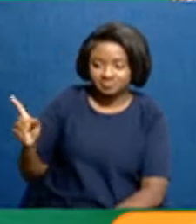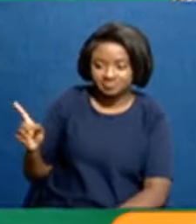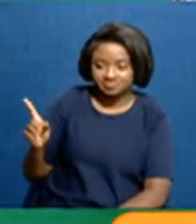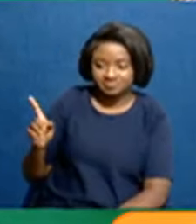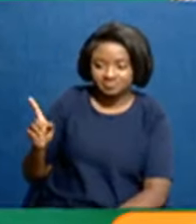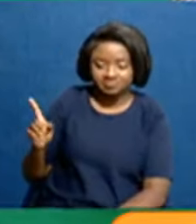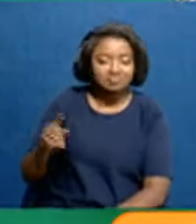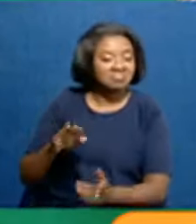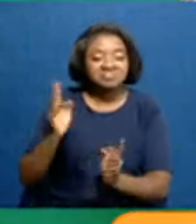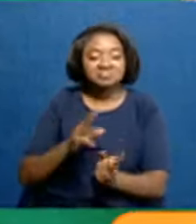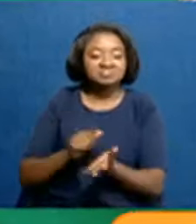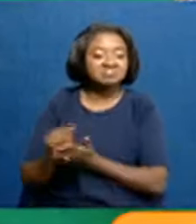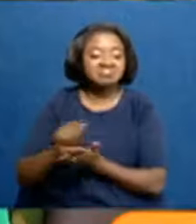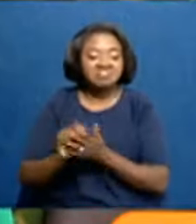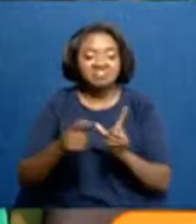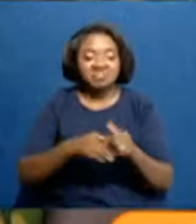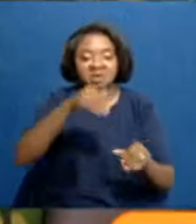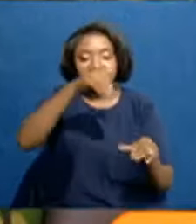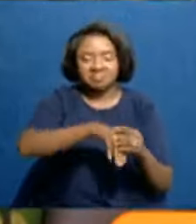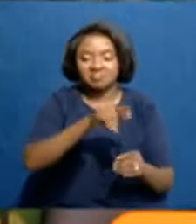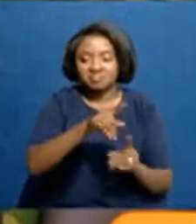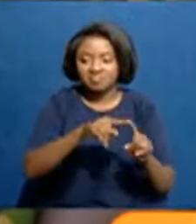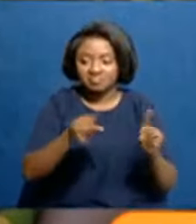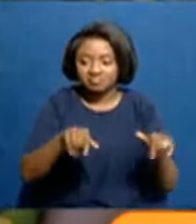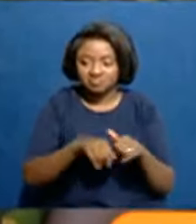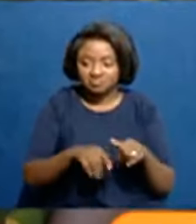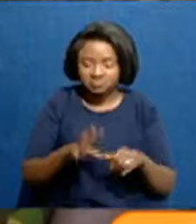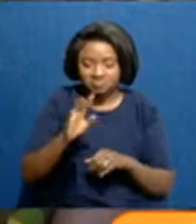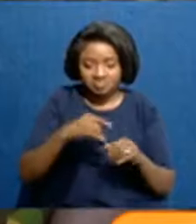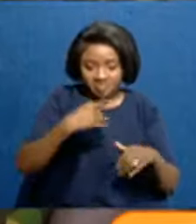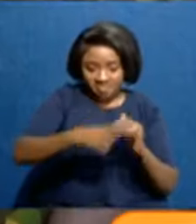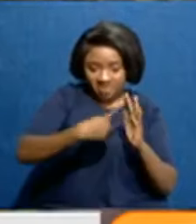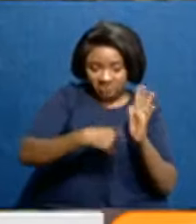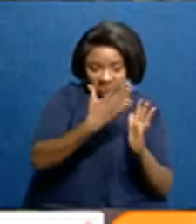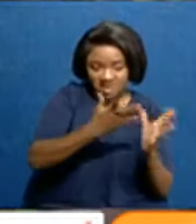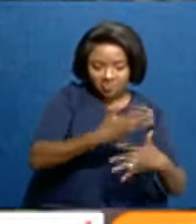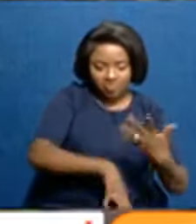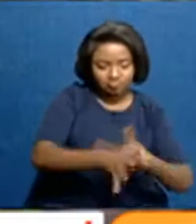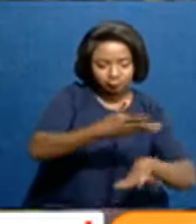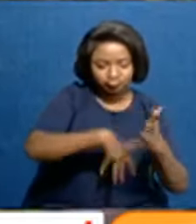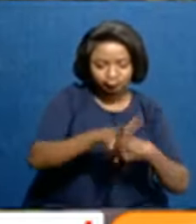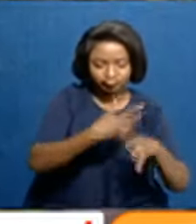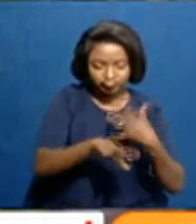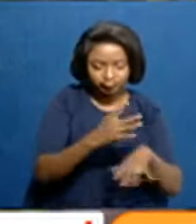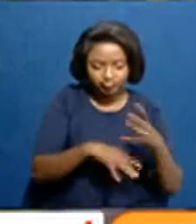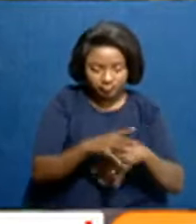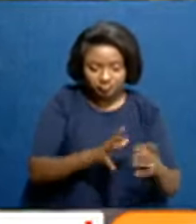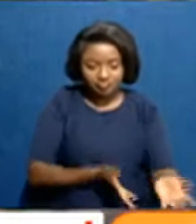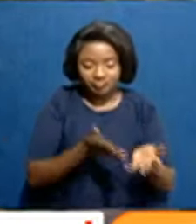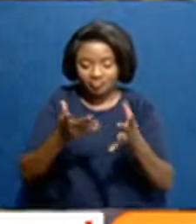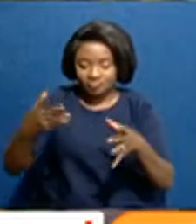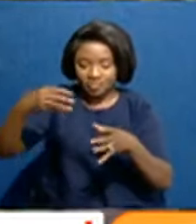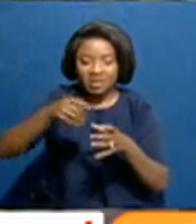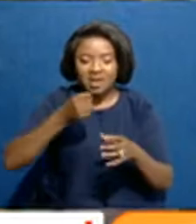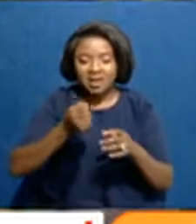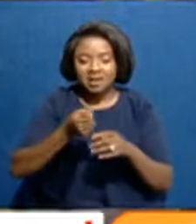imeprintiwa na inawekwa kwa hiyo packet. Hiyo drum ni mashine ya kumix. Kwa hivyo mbegu inawekwa hapo ndani na inawekwa